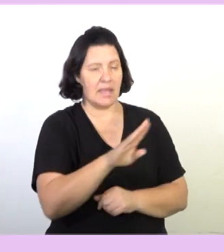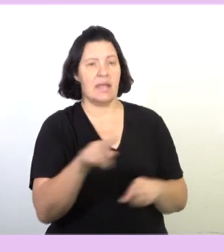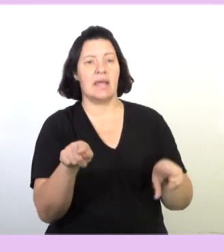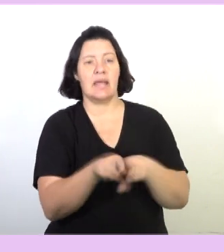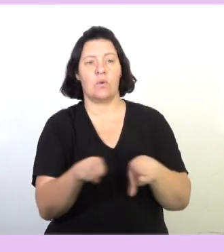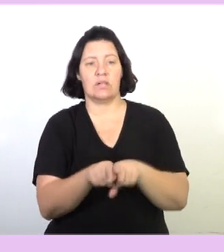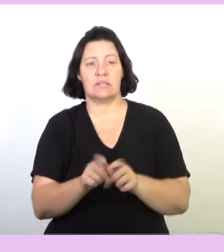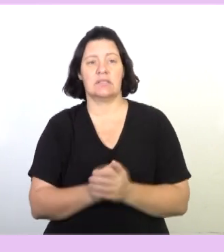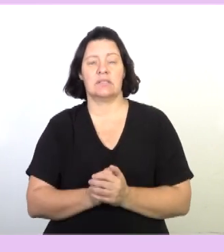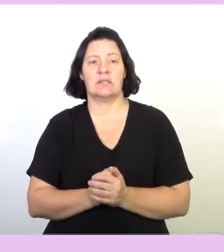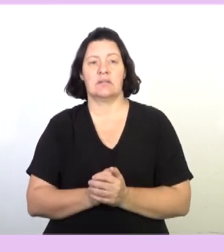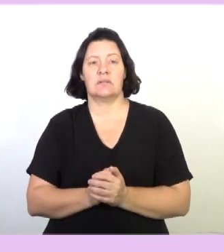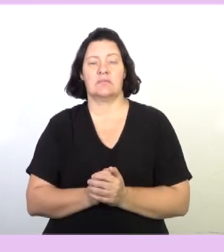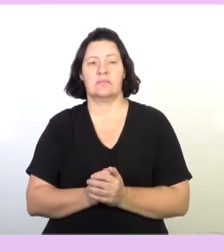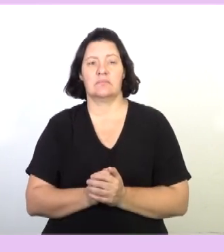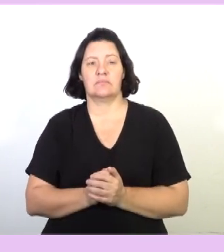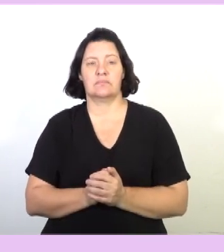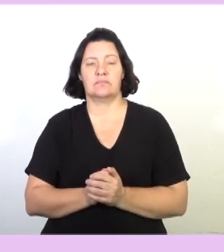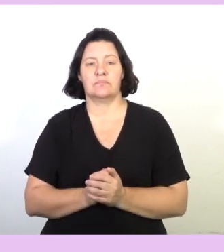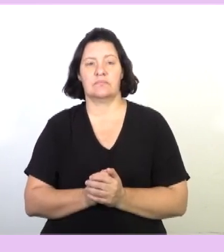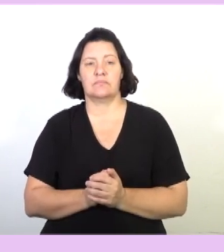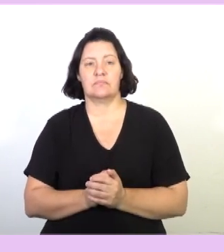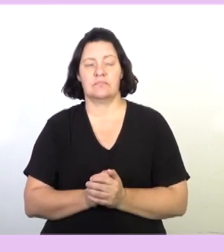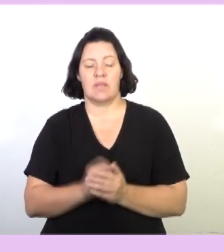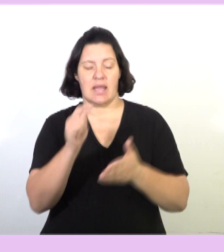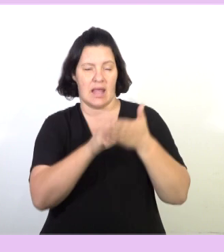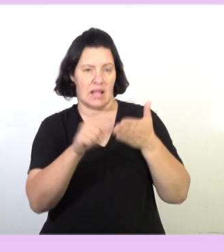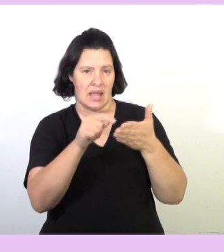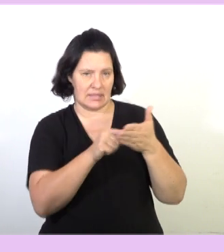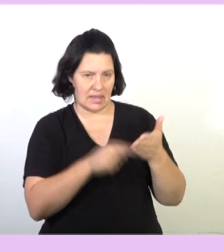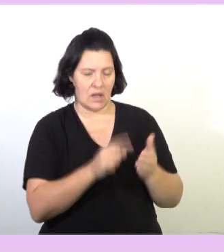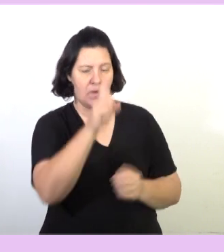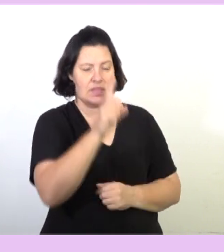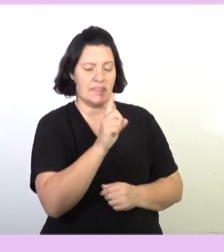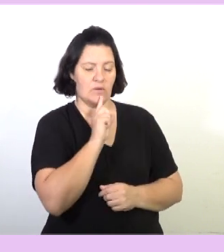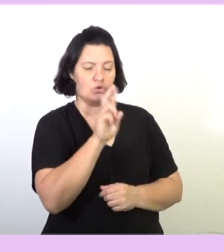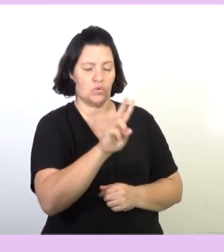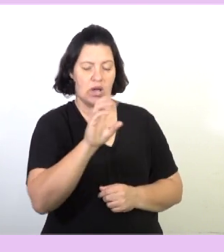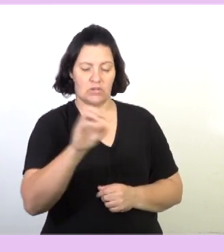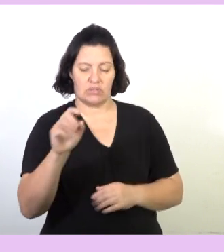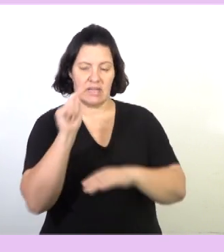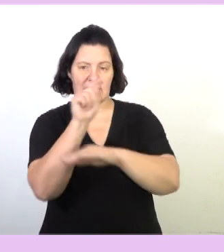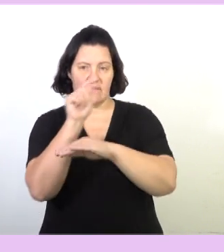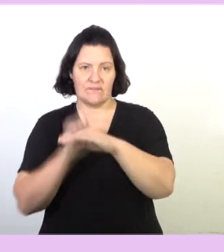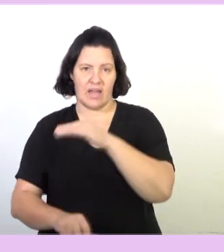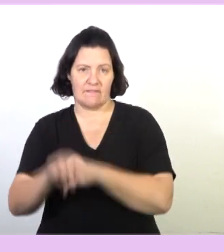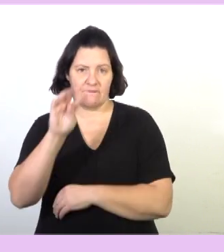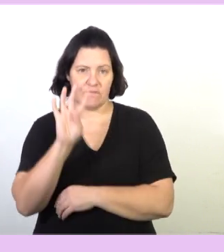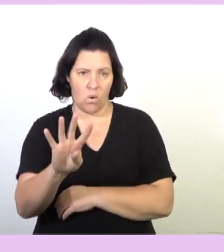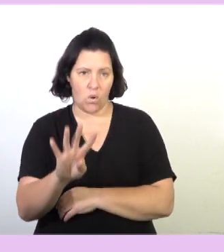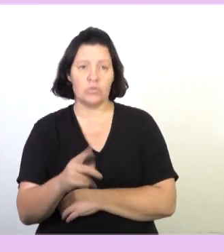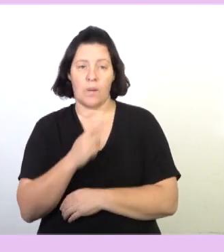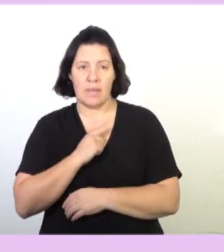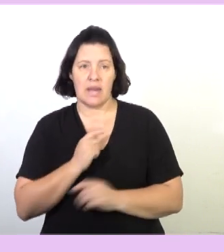say B is equals to, let's use our calculator to get the answer. Each person in the car will